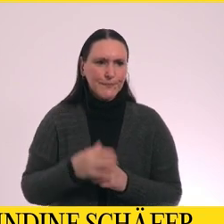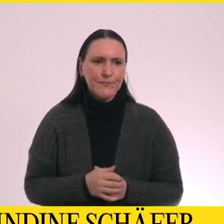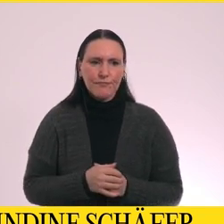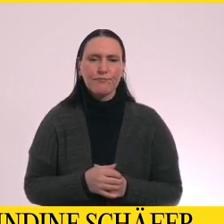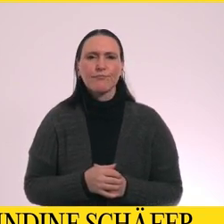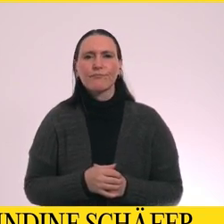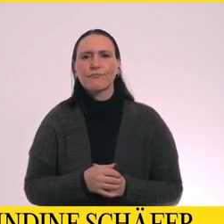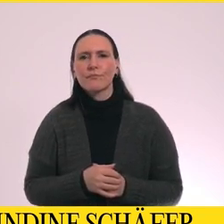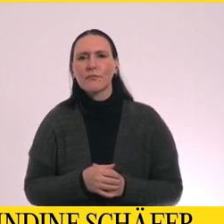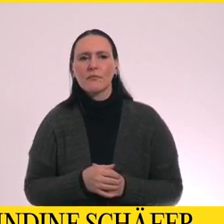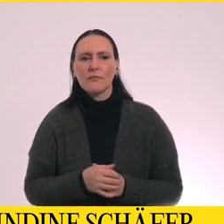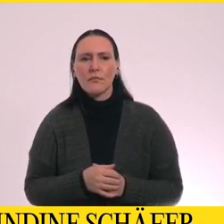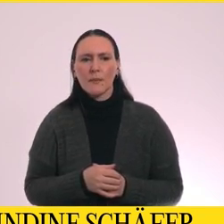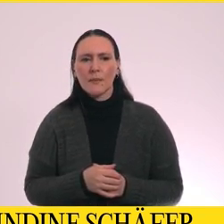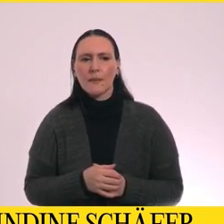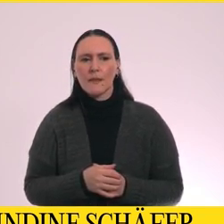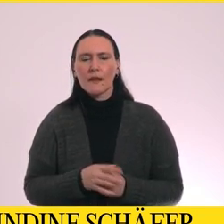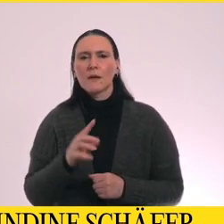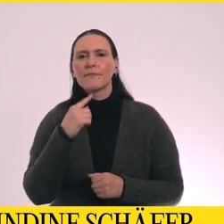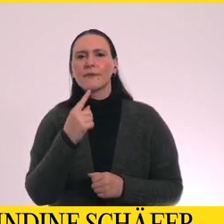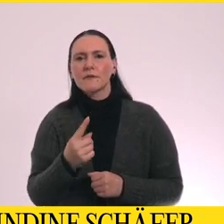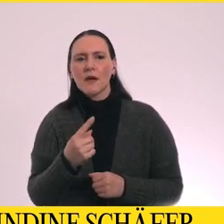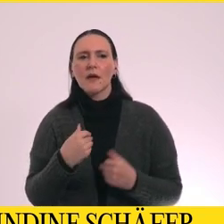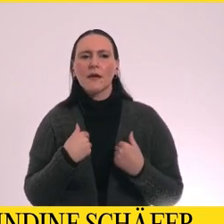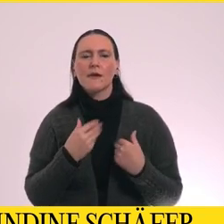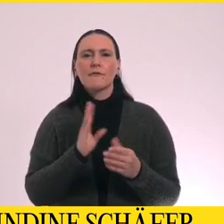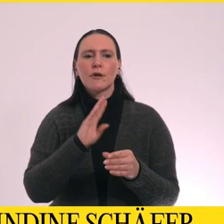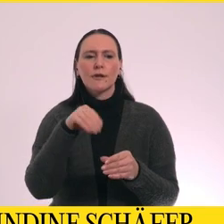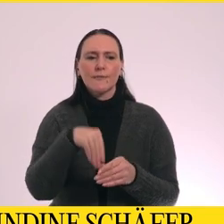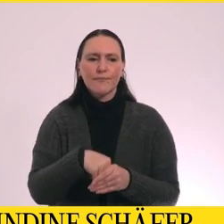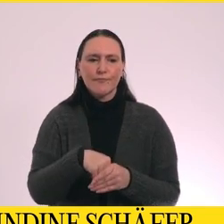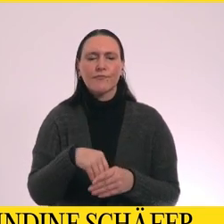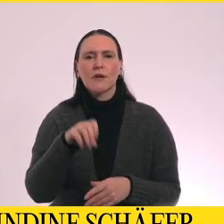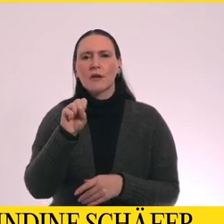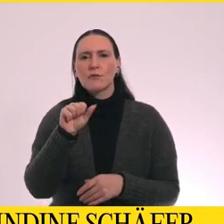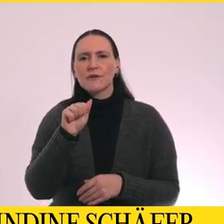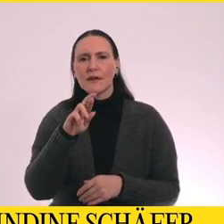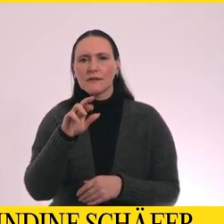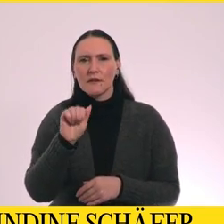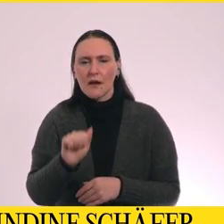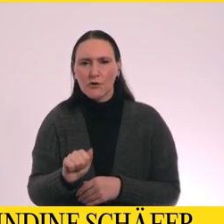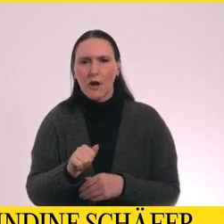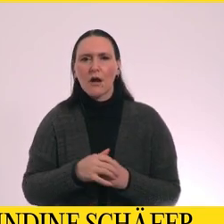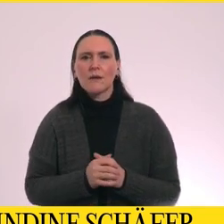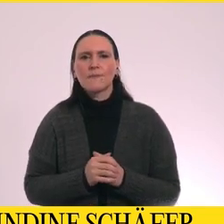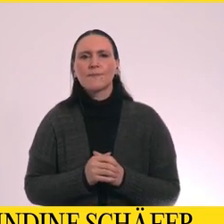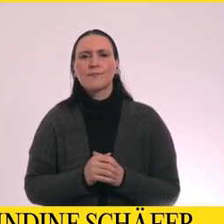that I've been involved with the most, together with Sara Halvirani, are